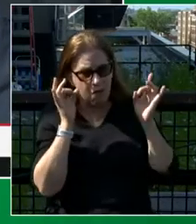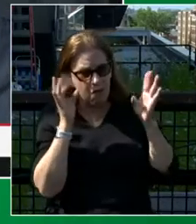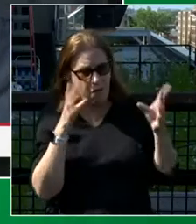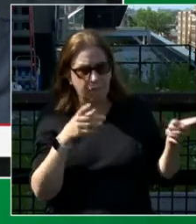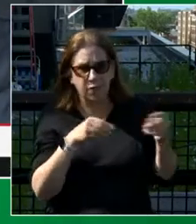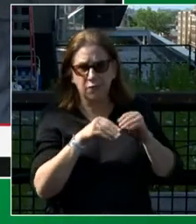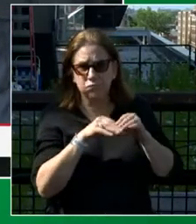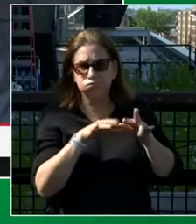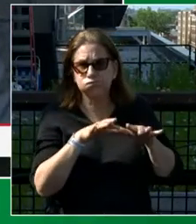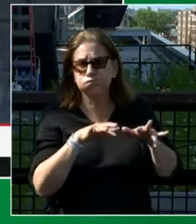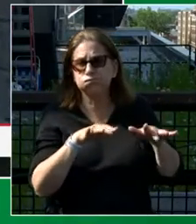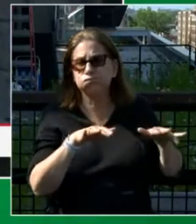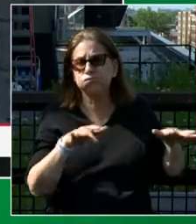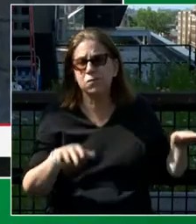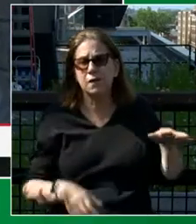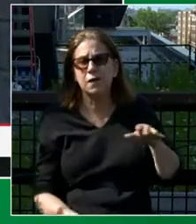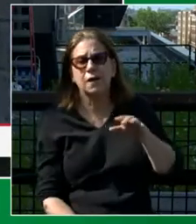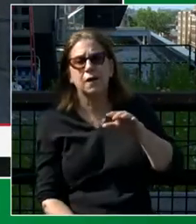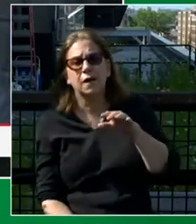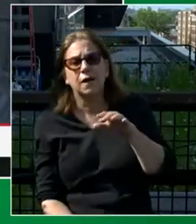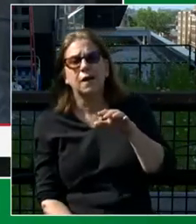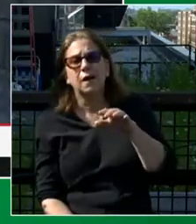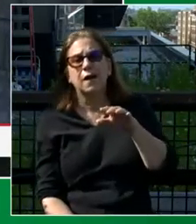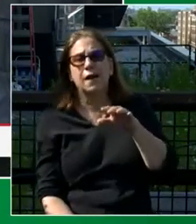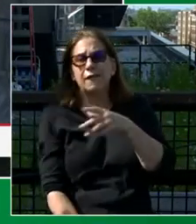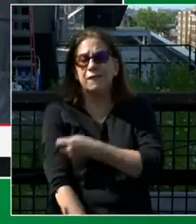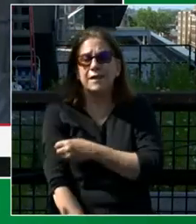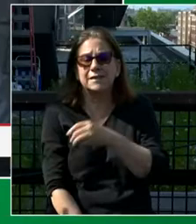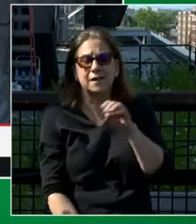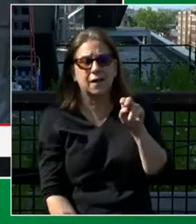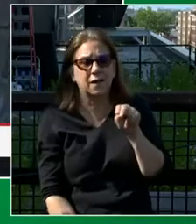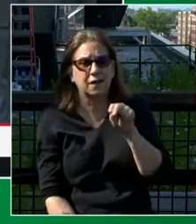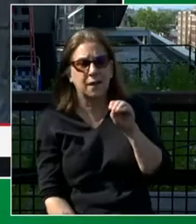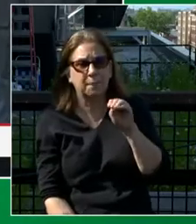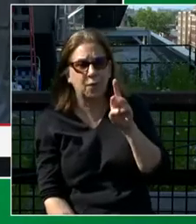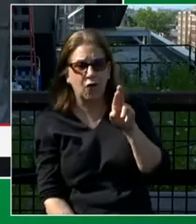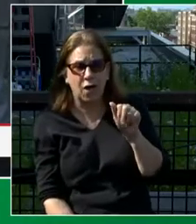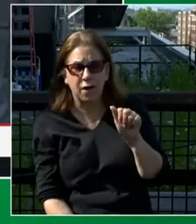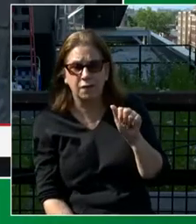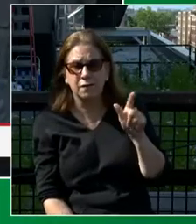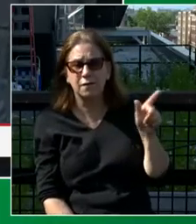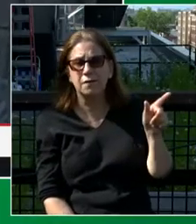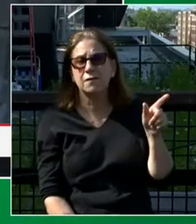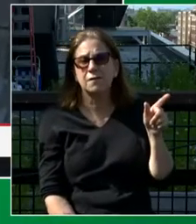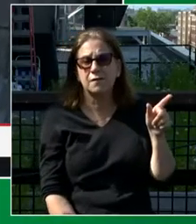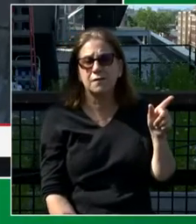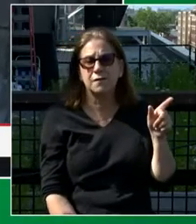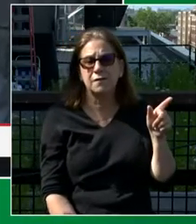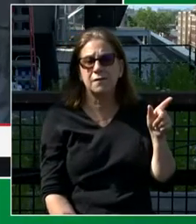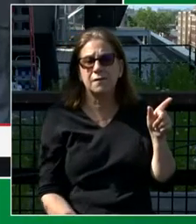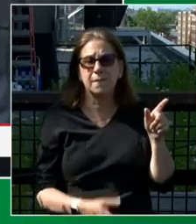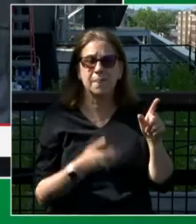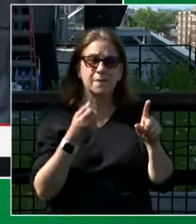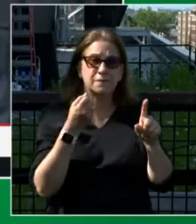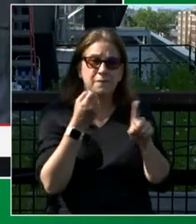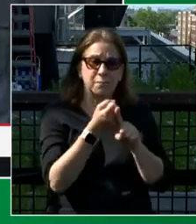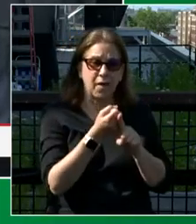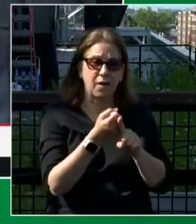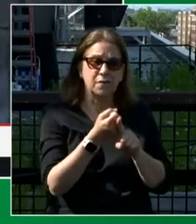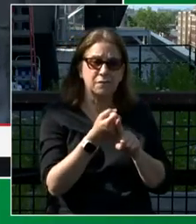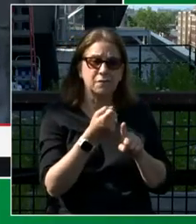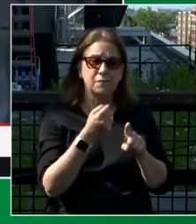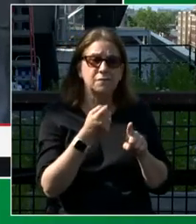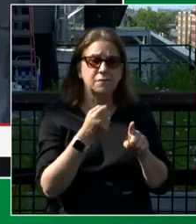that we may be facing into the future. And so we're trying to push more and more vaccinations so as people get back into our office, they actually feel